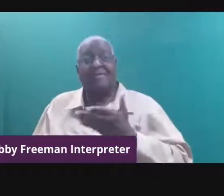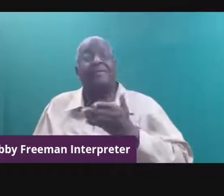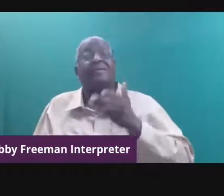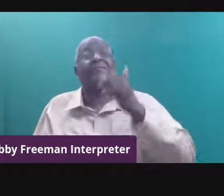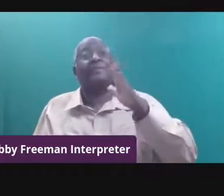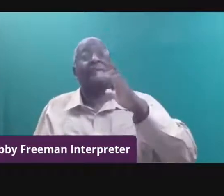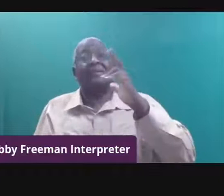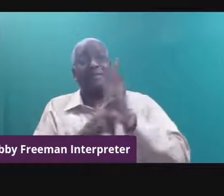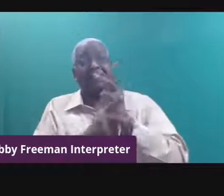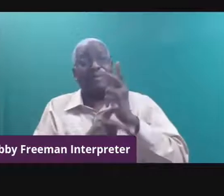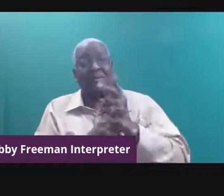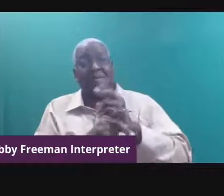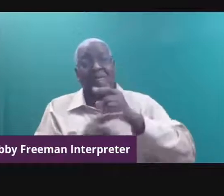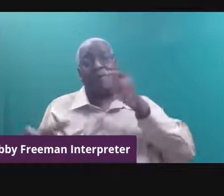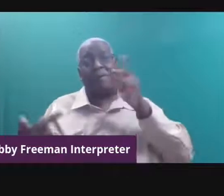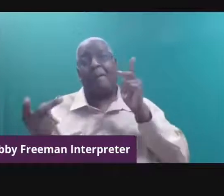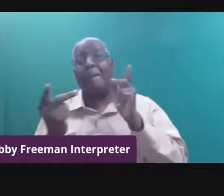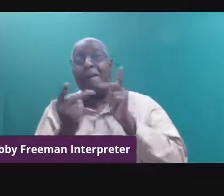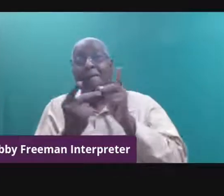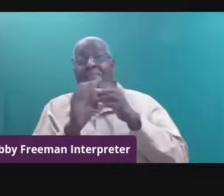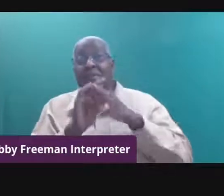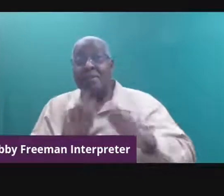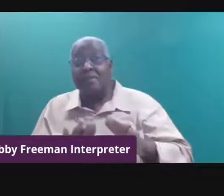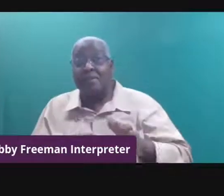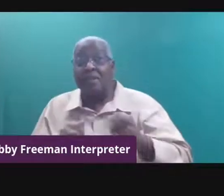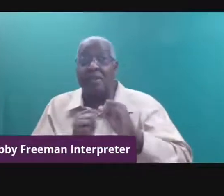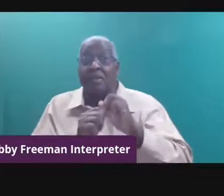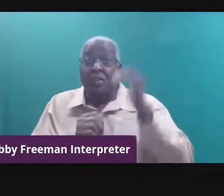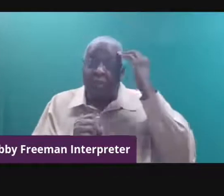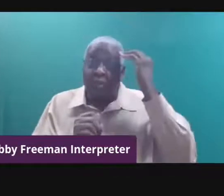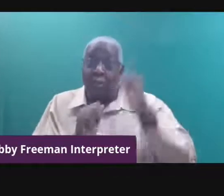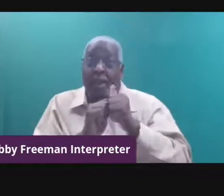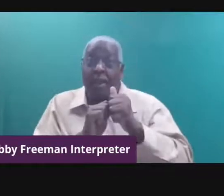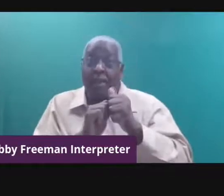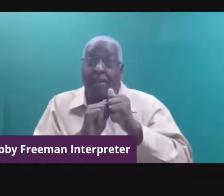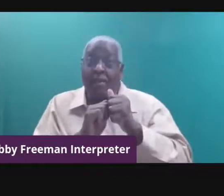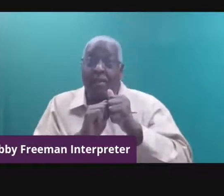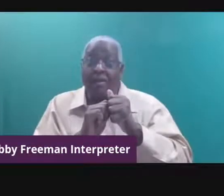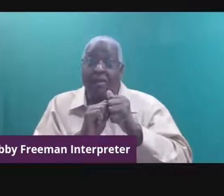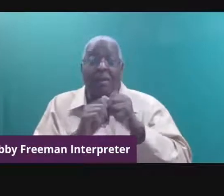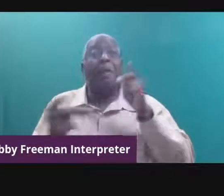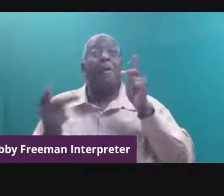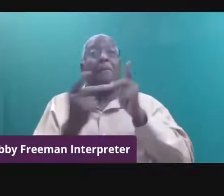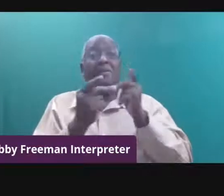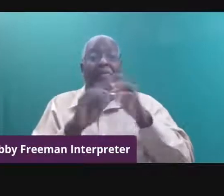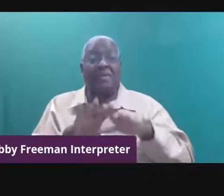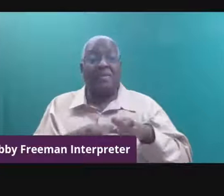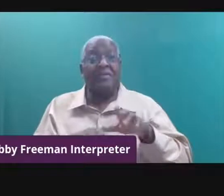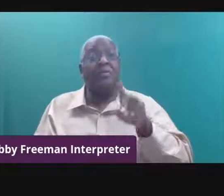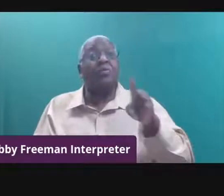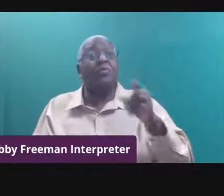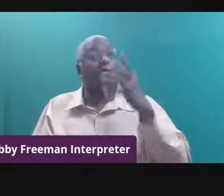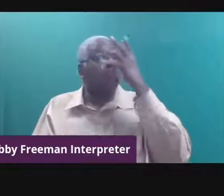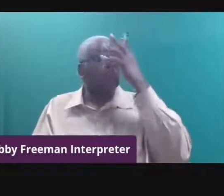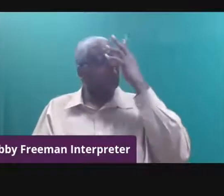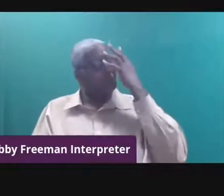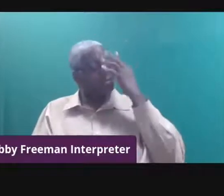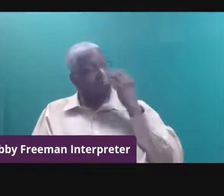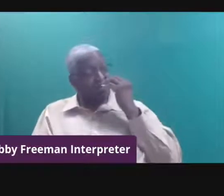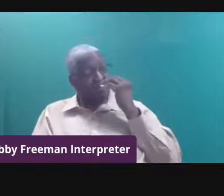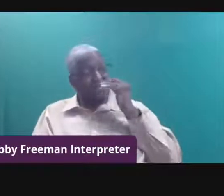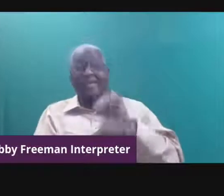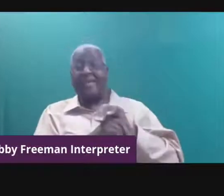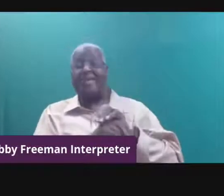Ah, perfect. You know what perfect peace looks like? You sleep at night. Hey, you go to bed without a care in the world.